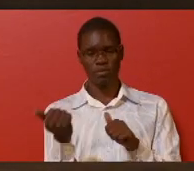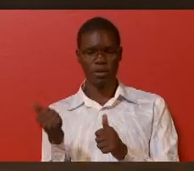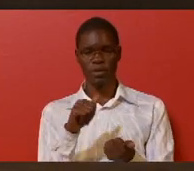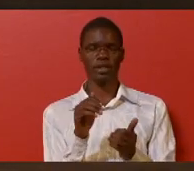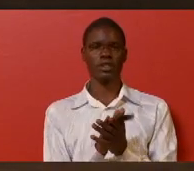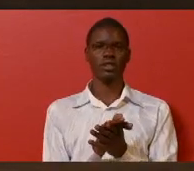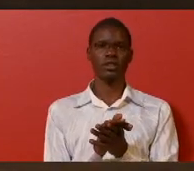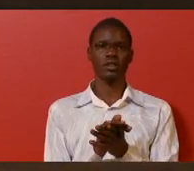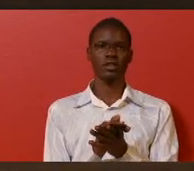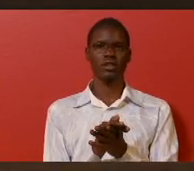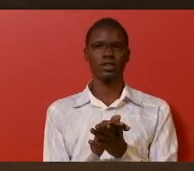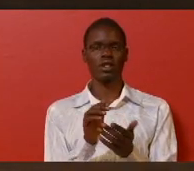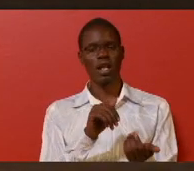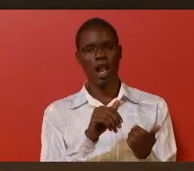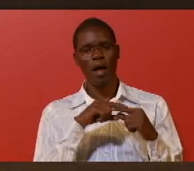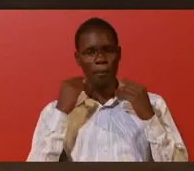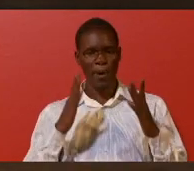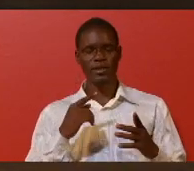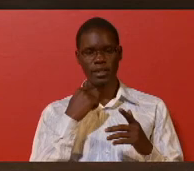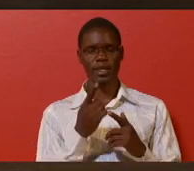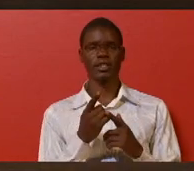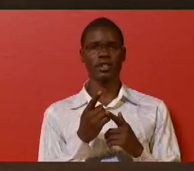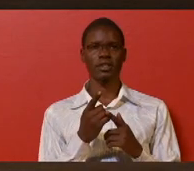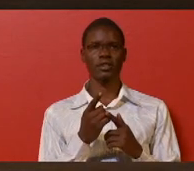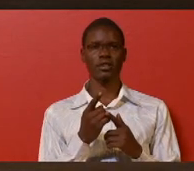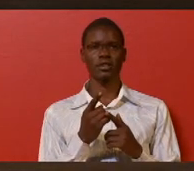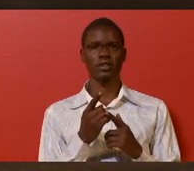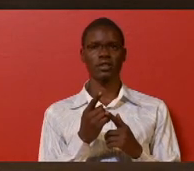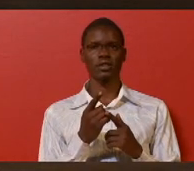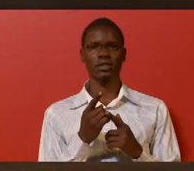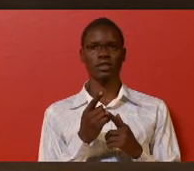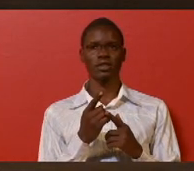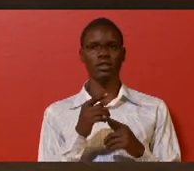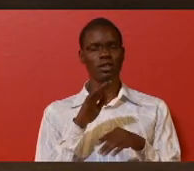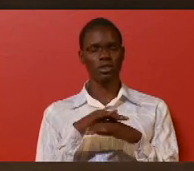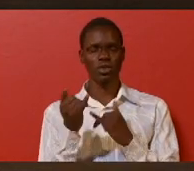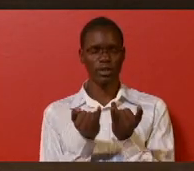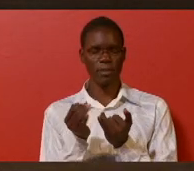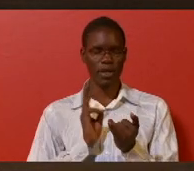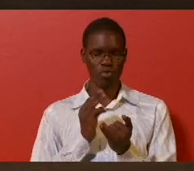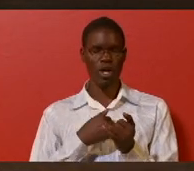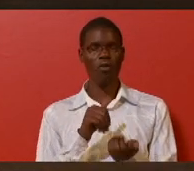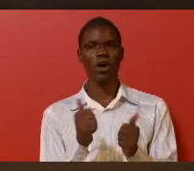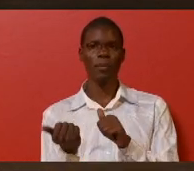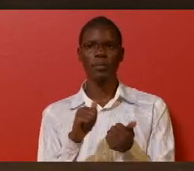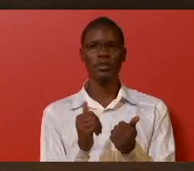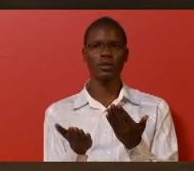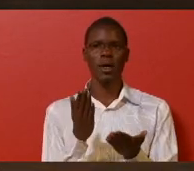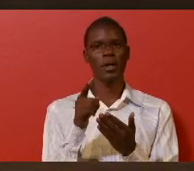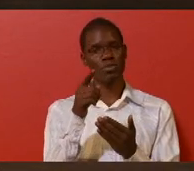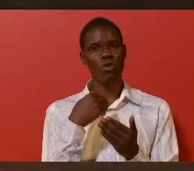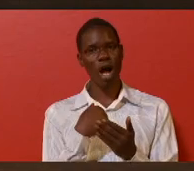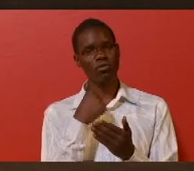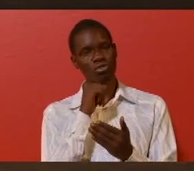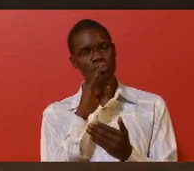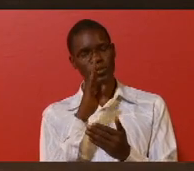The pastor told me that on Sabbath, Pastor Guy, he told me that on Sabbath we're having a baptism, and perhaps you're not yet